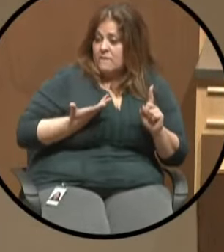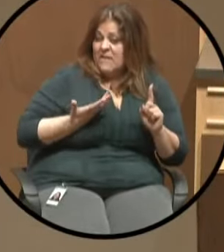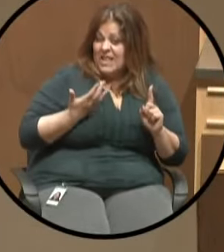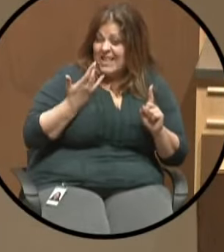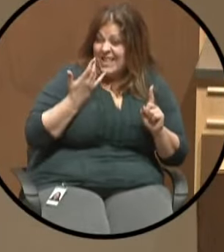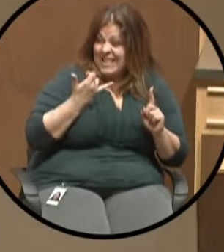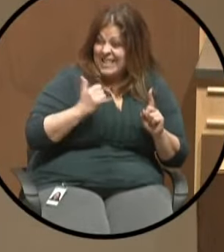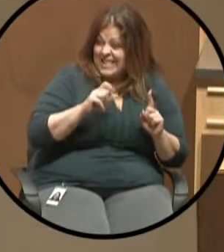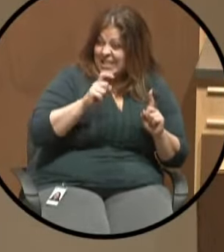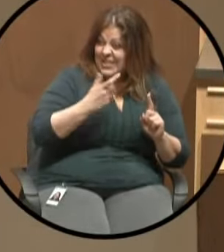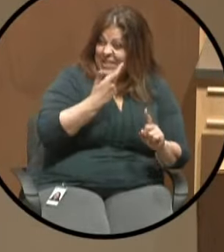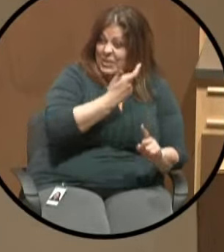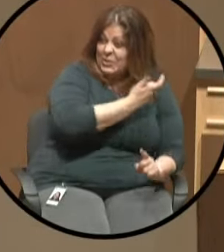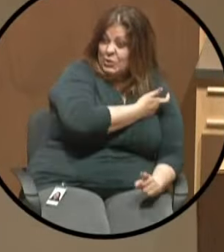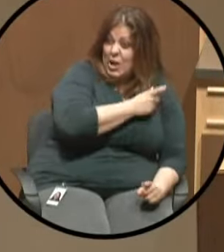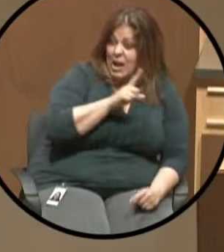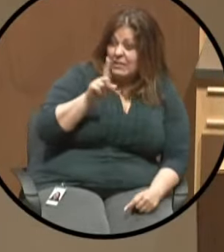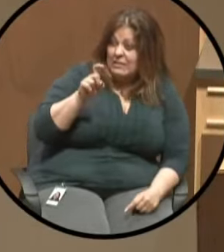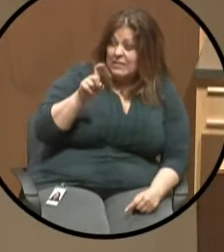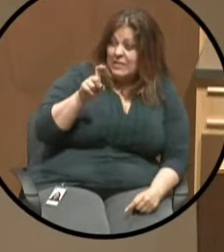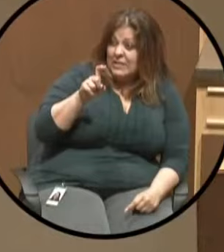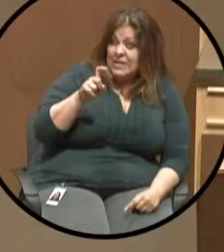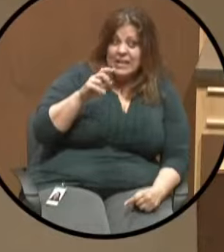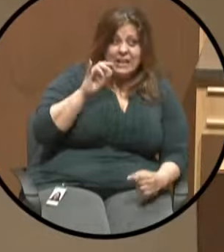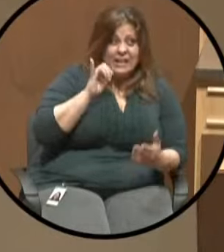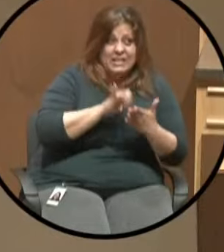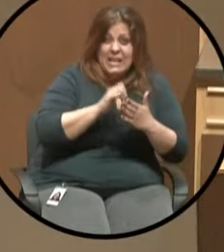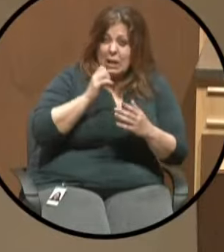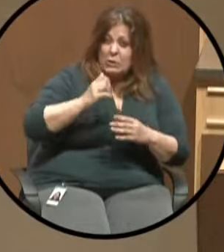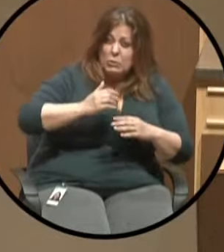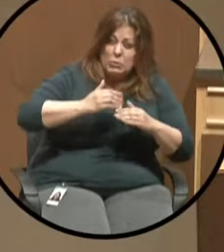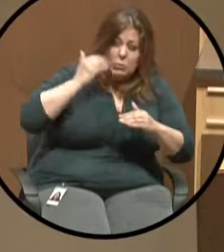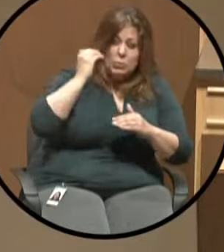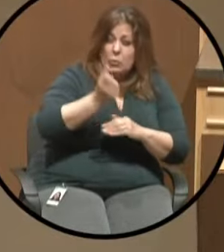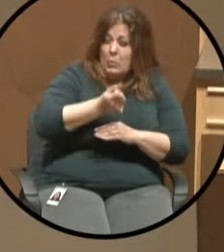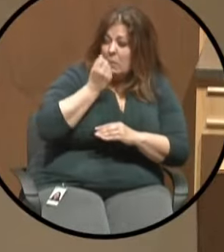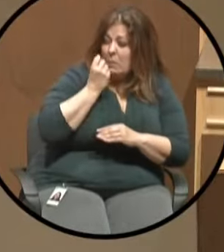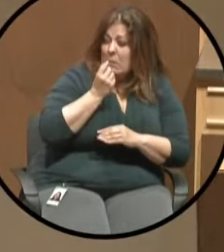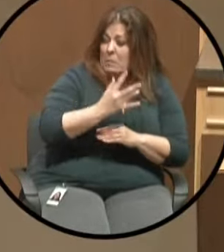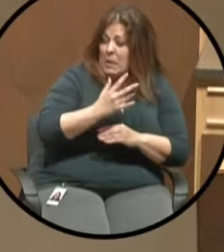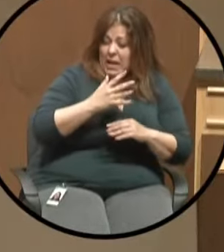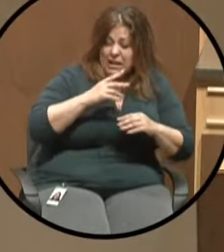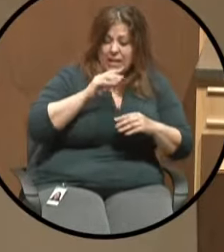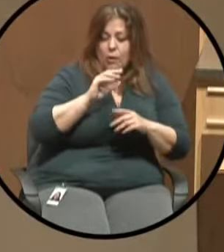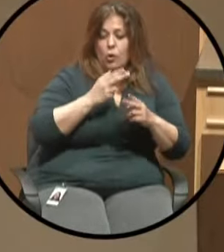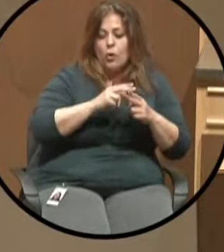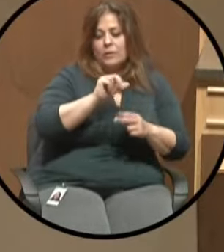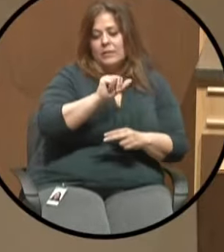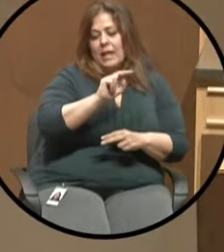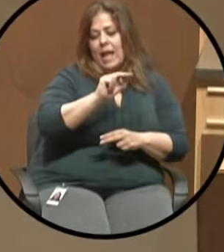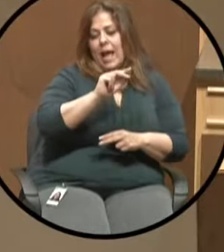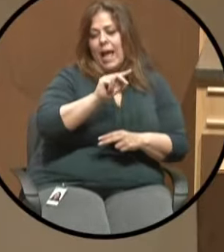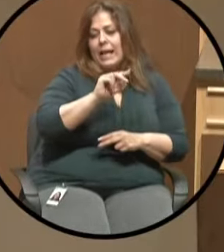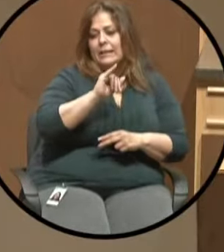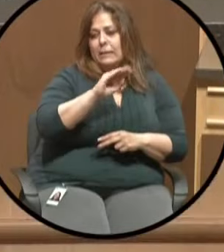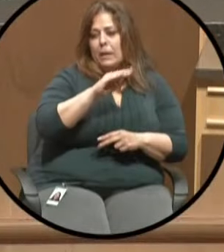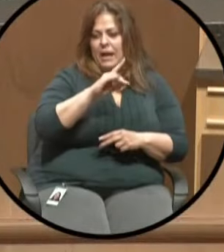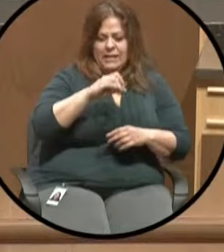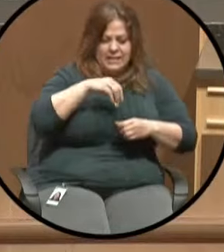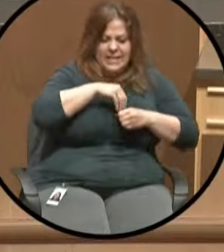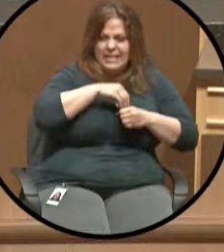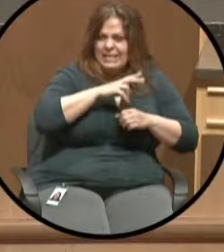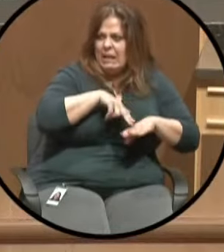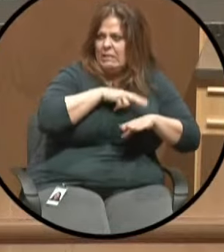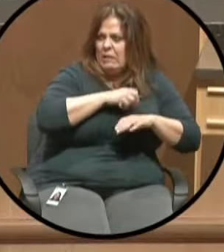do I still need a shot? And will it be too many antibodies? So that's a great follow-up question to what Dr. Schwartz was just saying